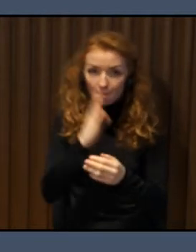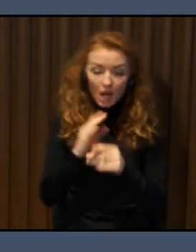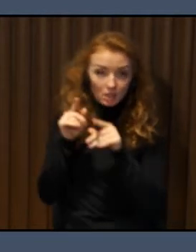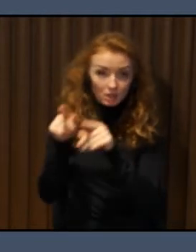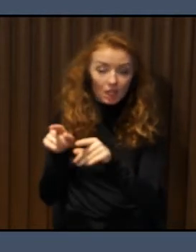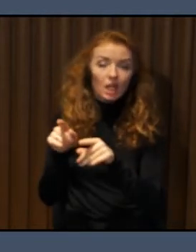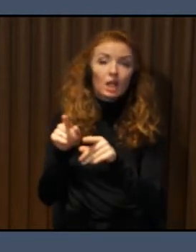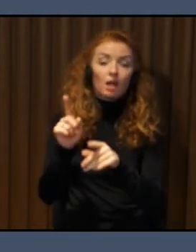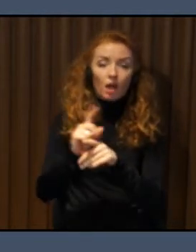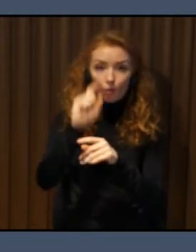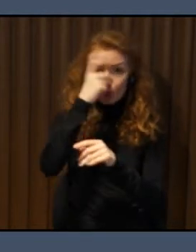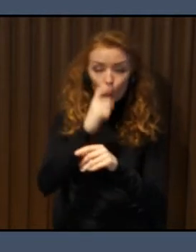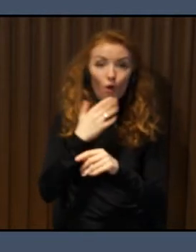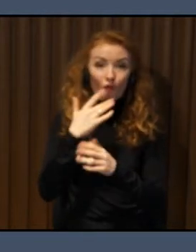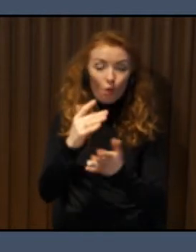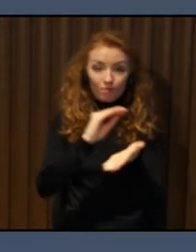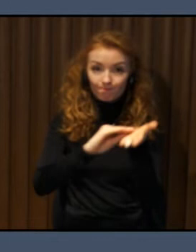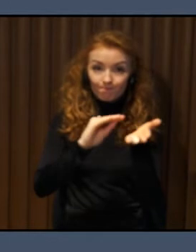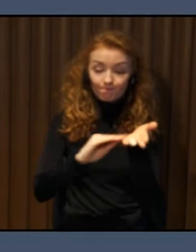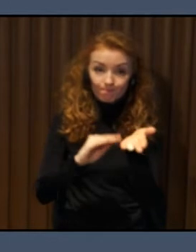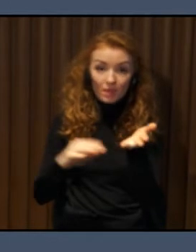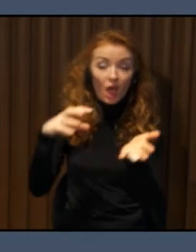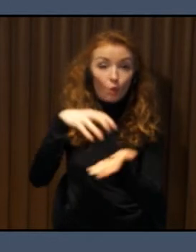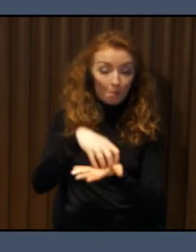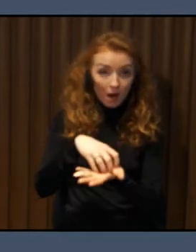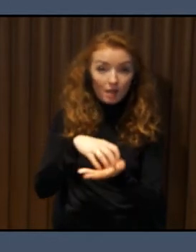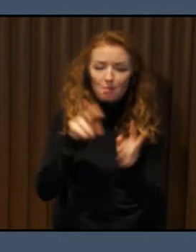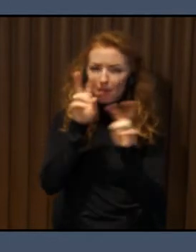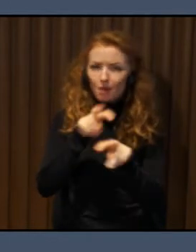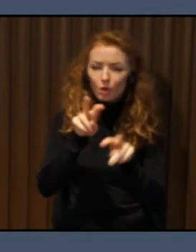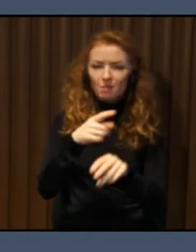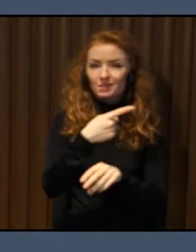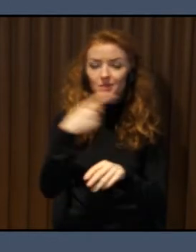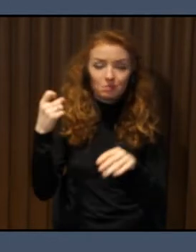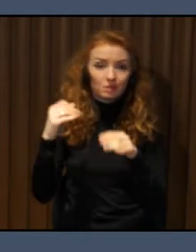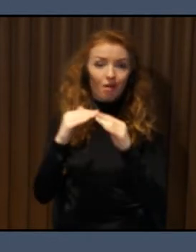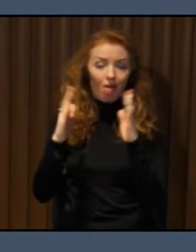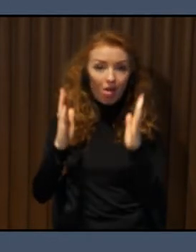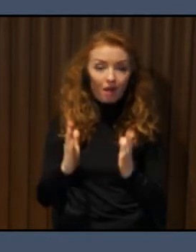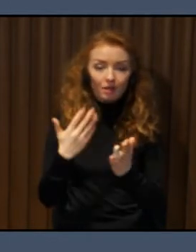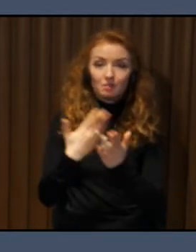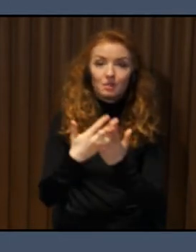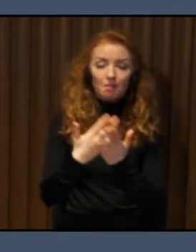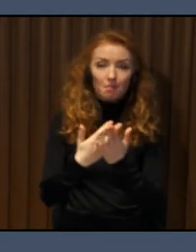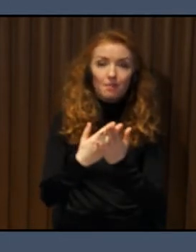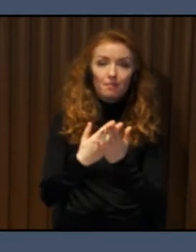and we checked over 100 buildings in a university near Sao Paulo. In Chile,